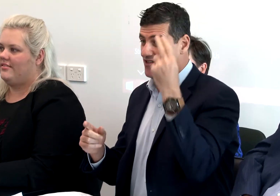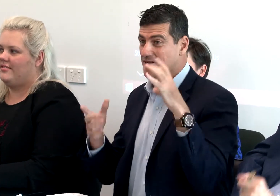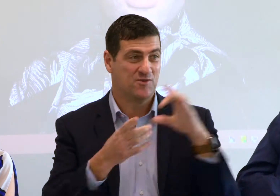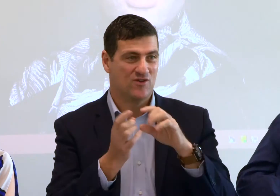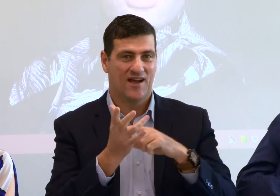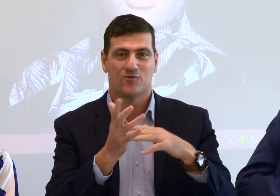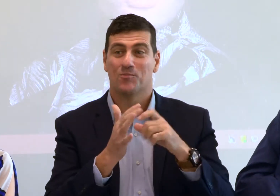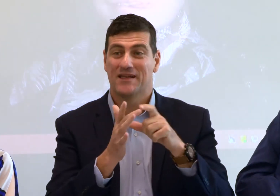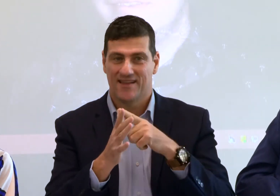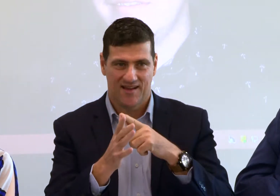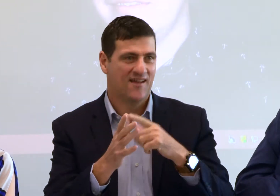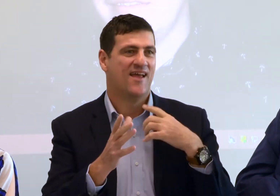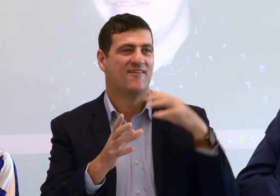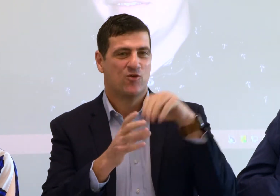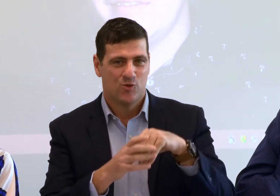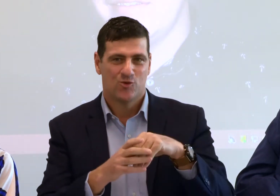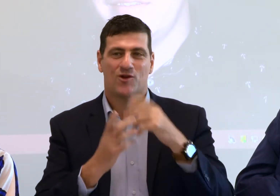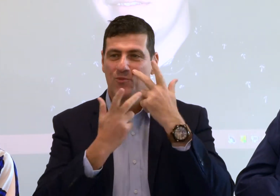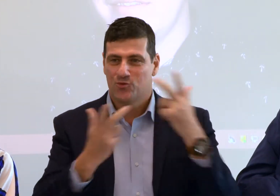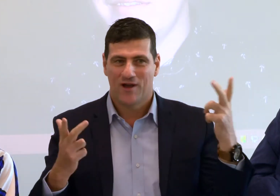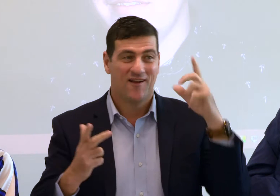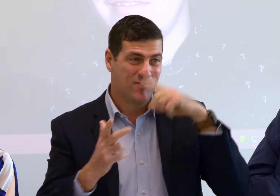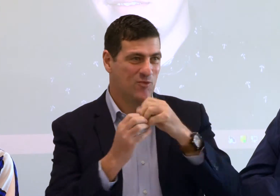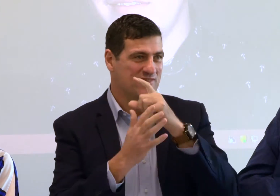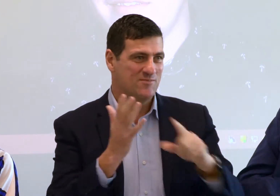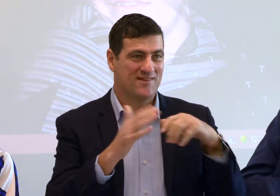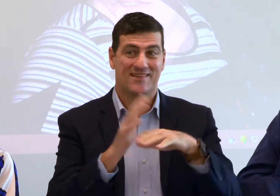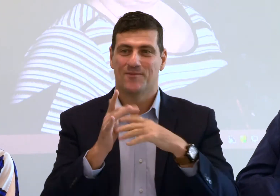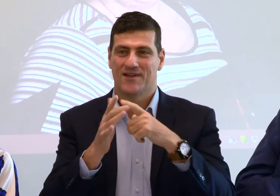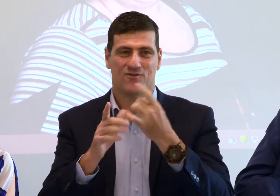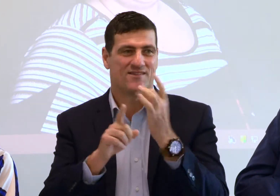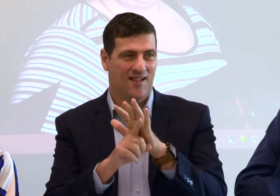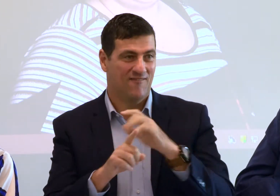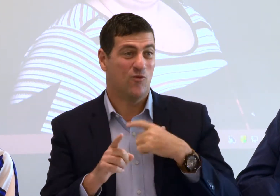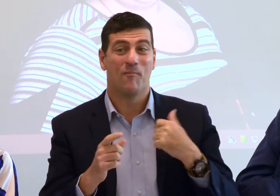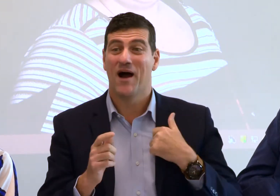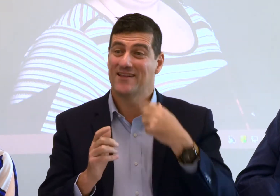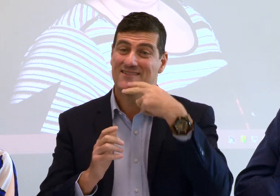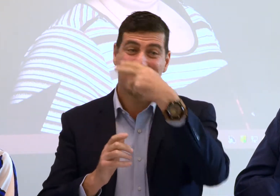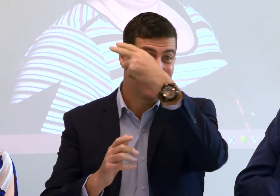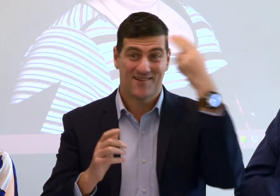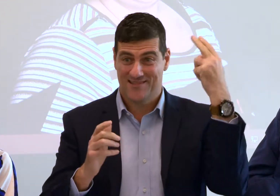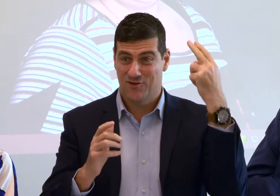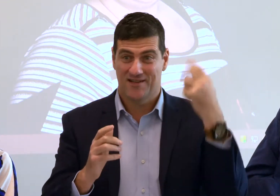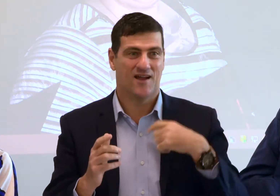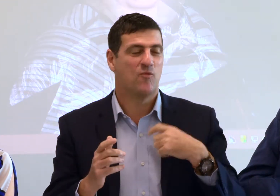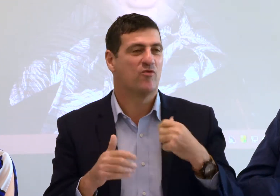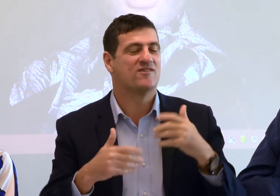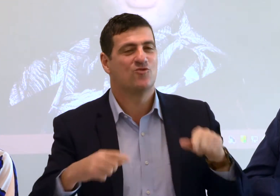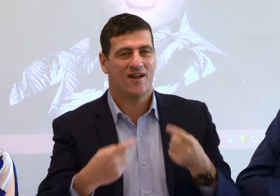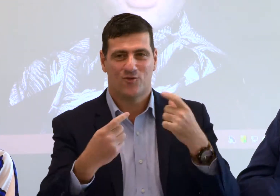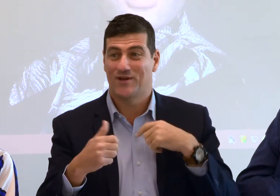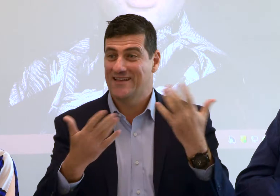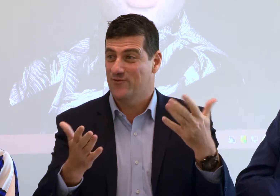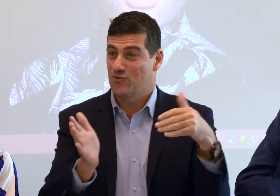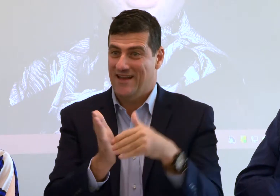others talking about stereotypes in regards to the media and the portrayal of people with a disability in the media. So